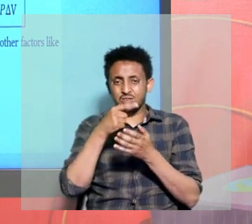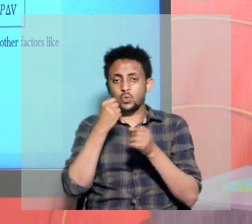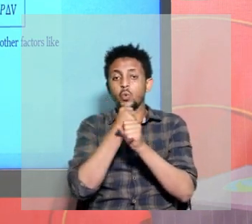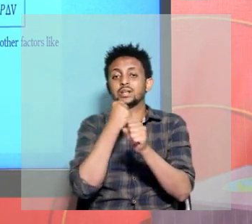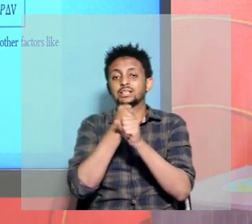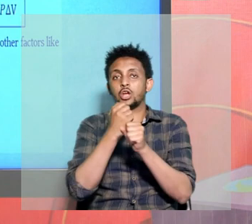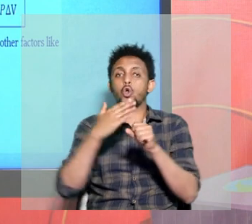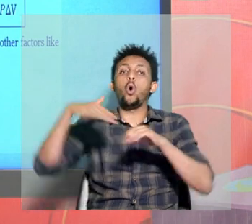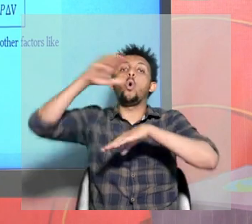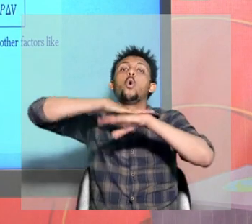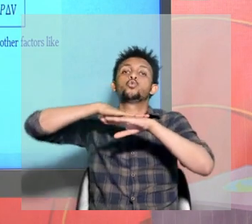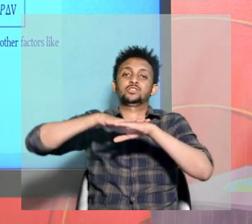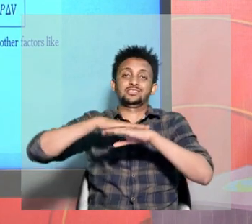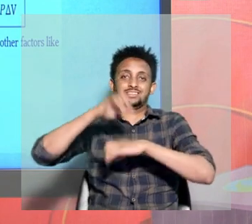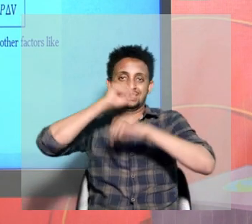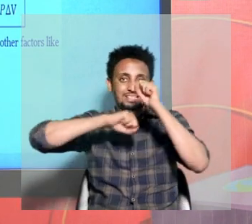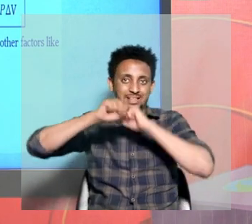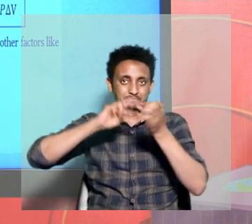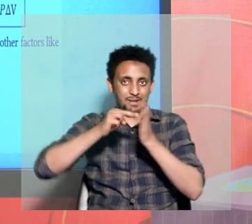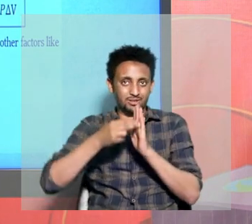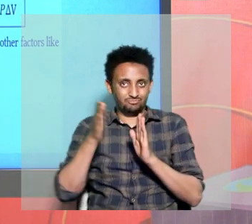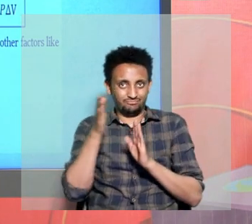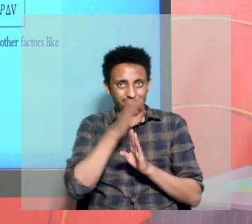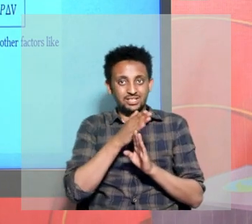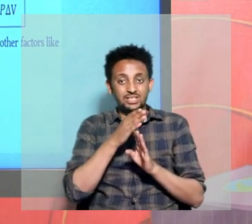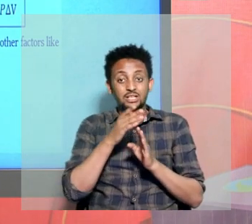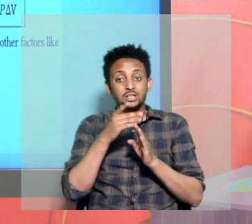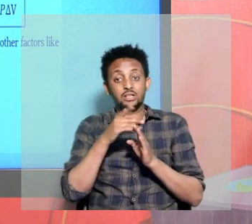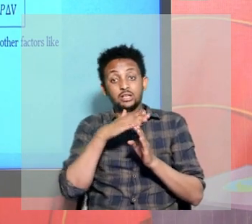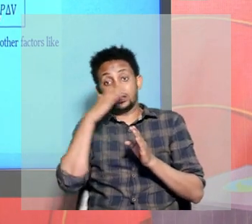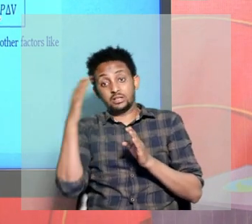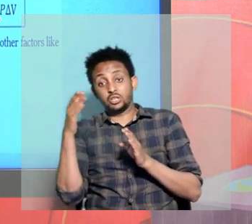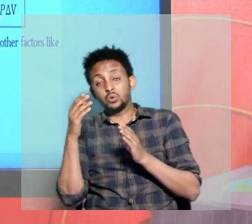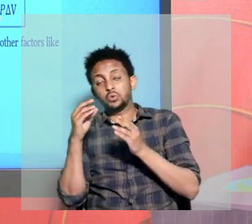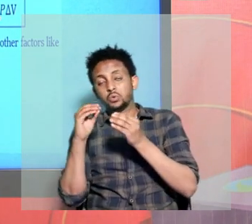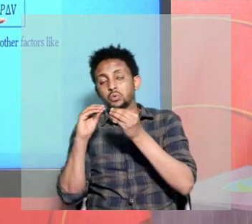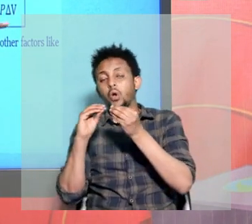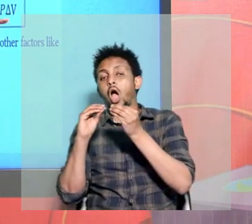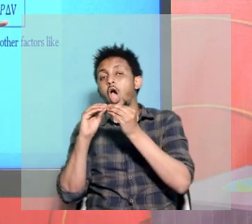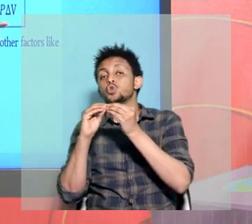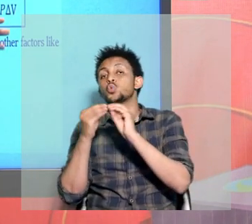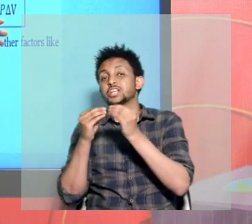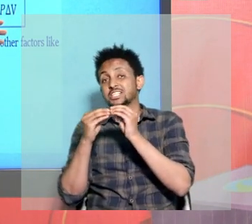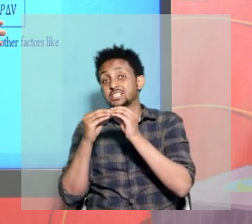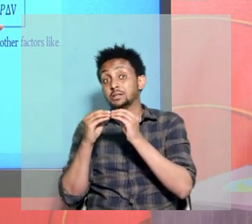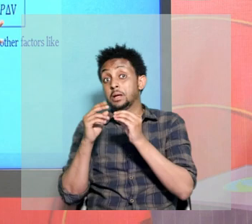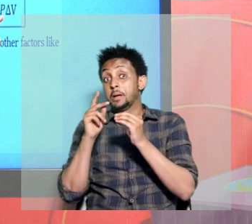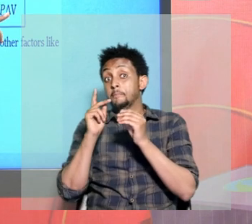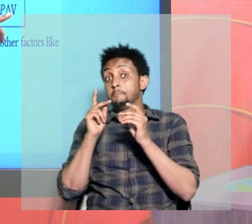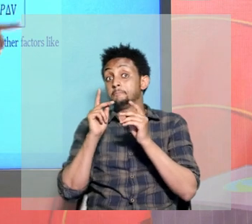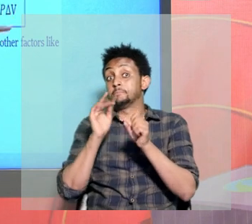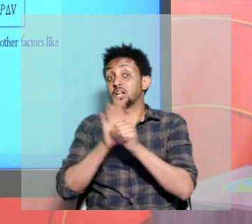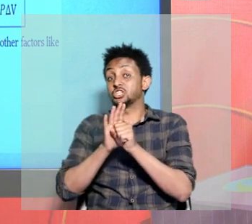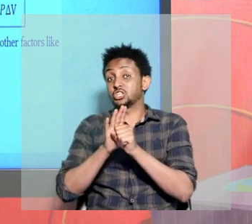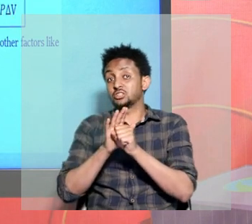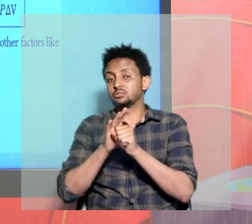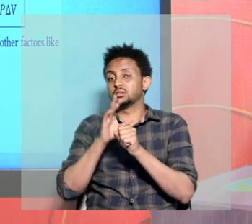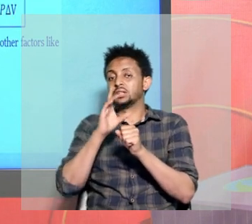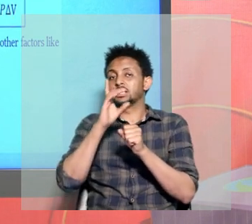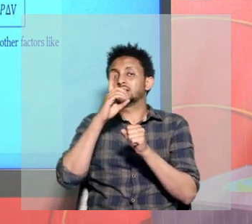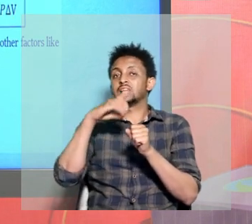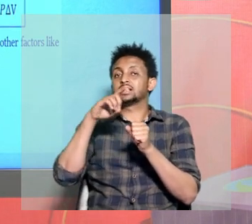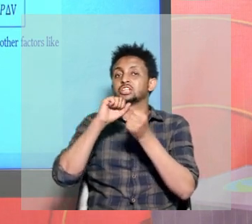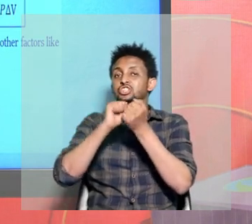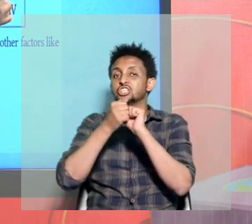work done on the system. On the system, so that this is our equation. And note that the pressure is constant. And delta V,